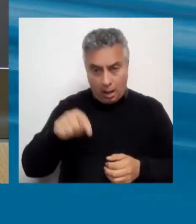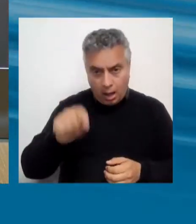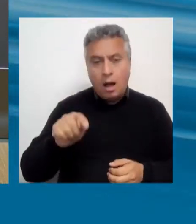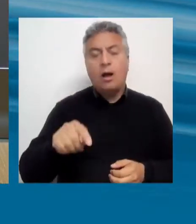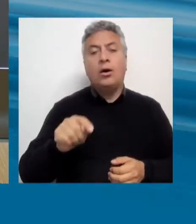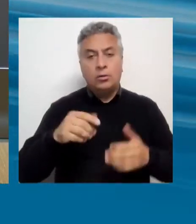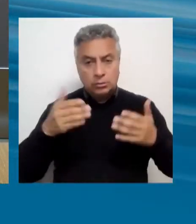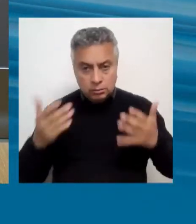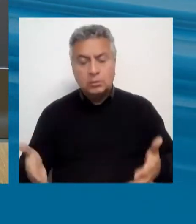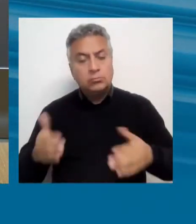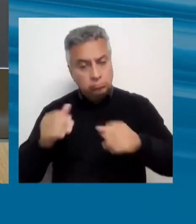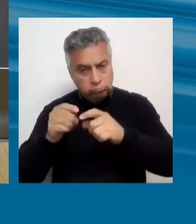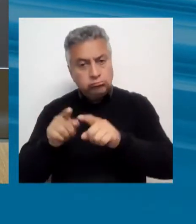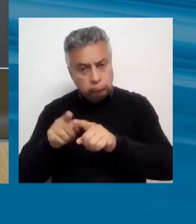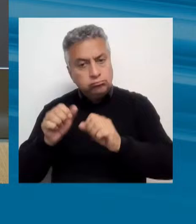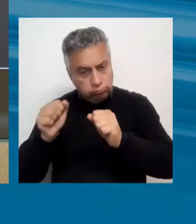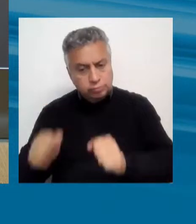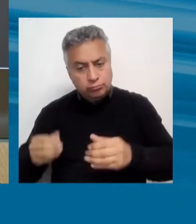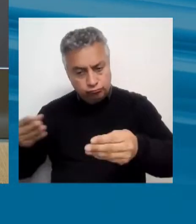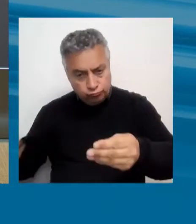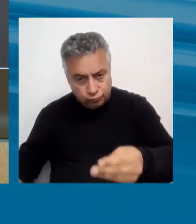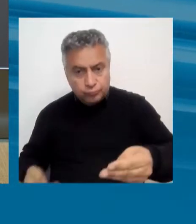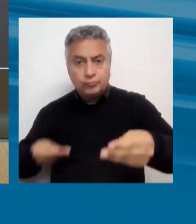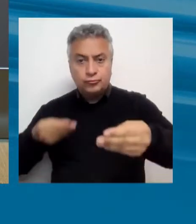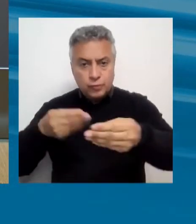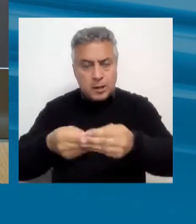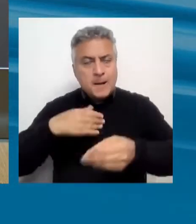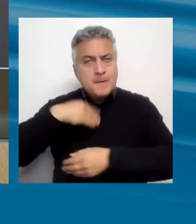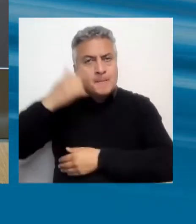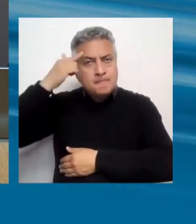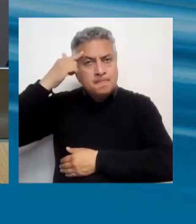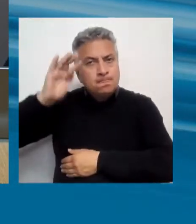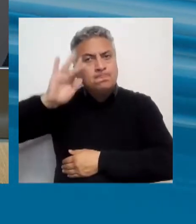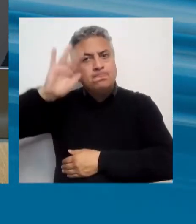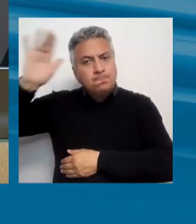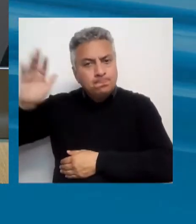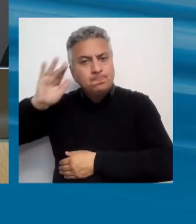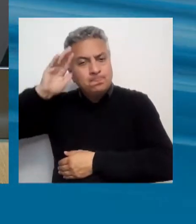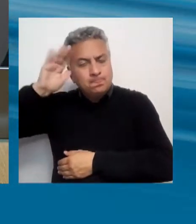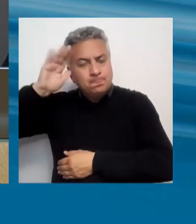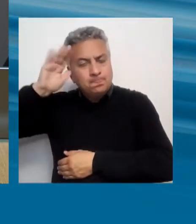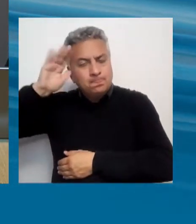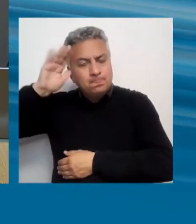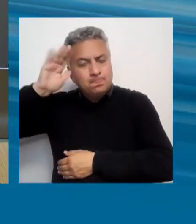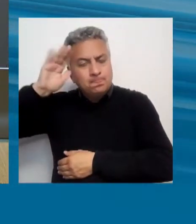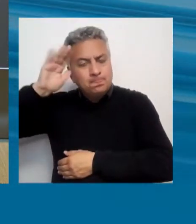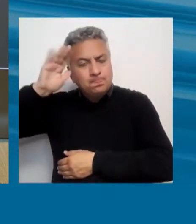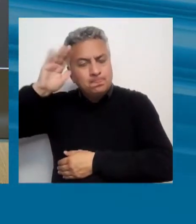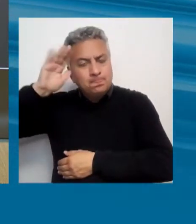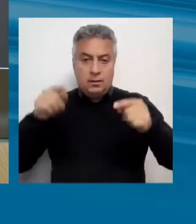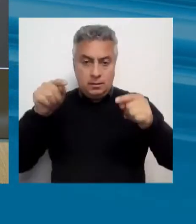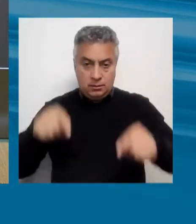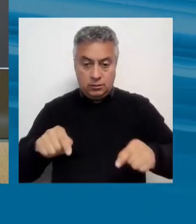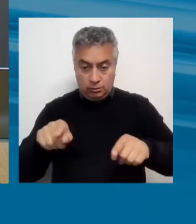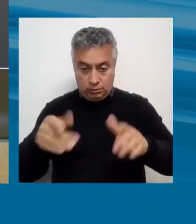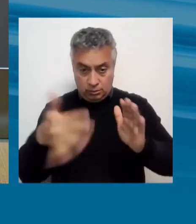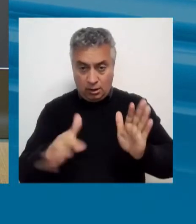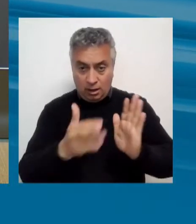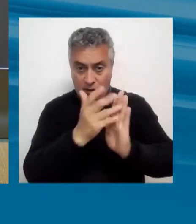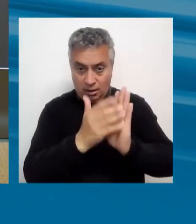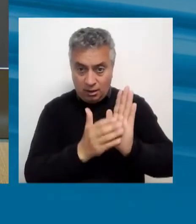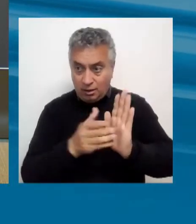relation to the 6 factors that were listed by ECLAC, I won't go over all 6. But of course, if you pick any of the islands